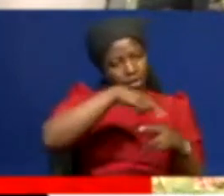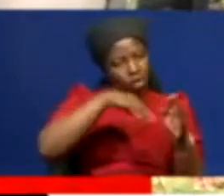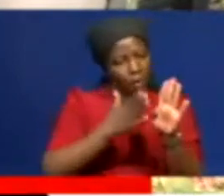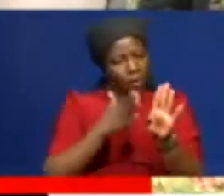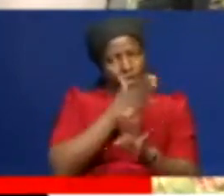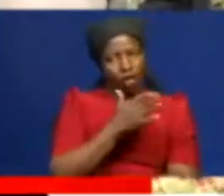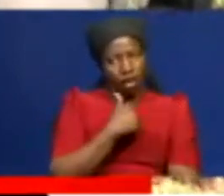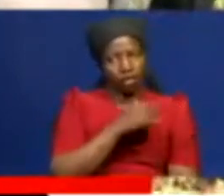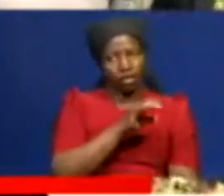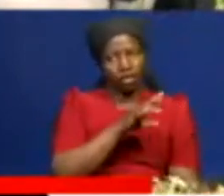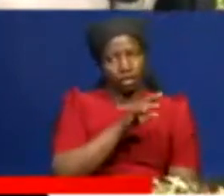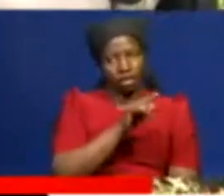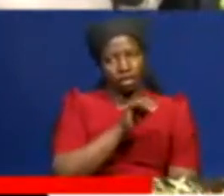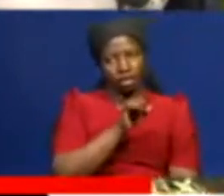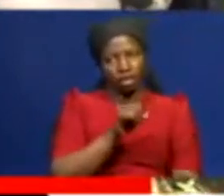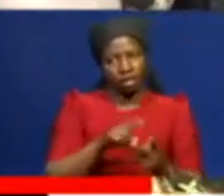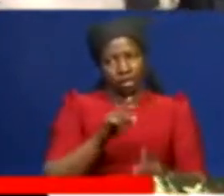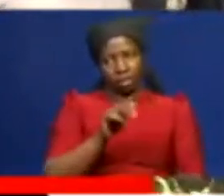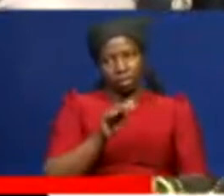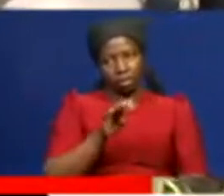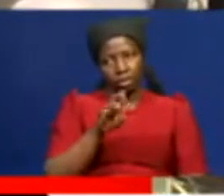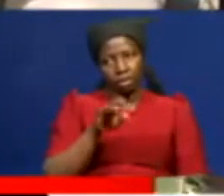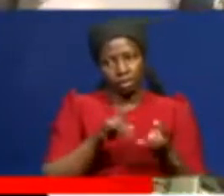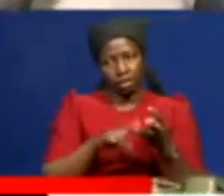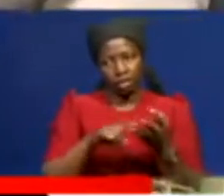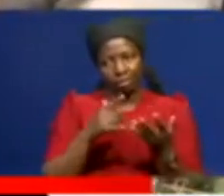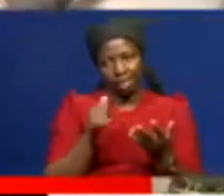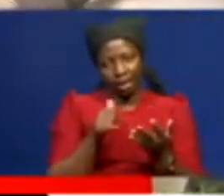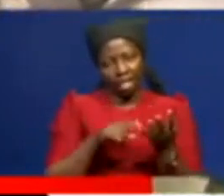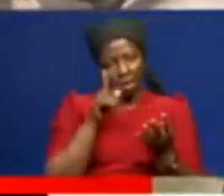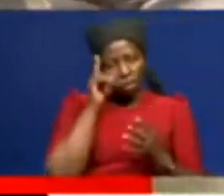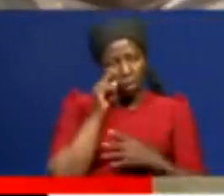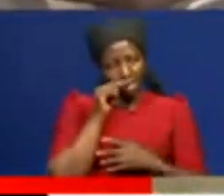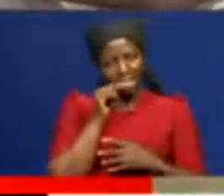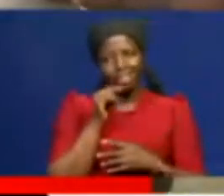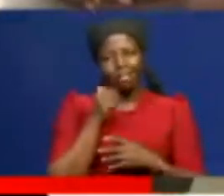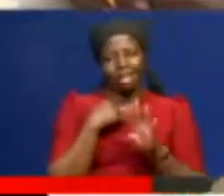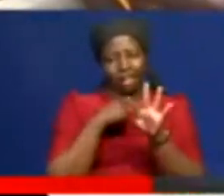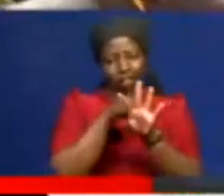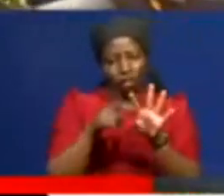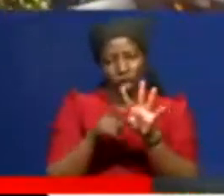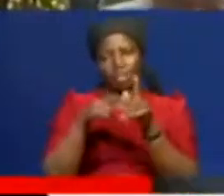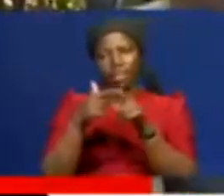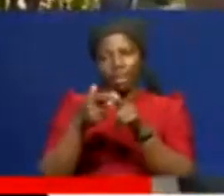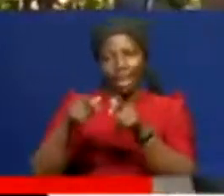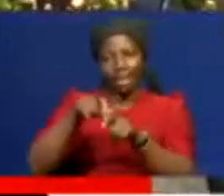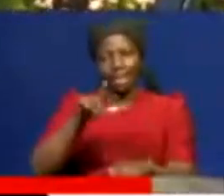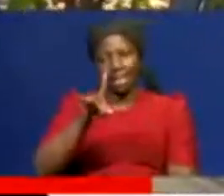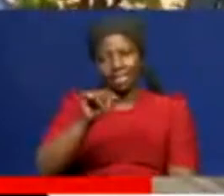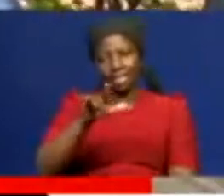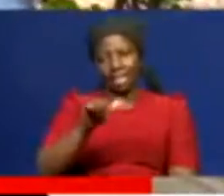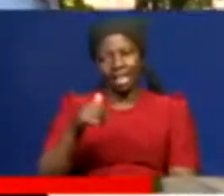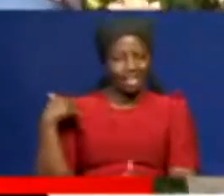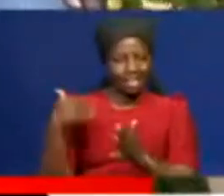Christie's, we had Kebeberi, and we had Prinsloo and Mombasa. So there were four legs. Dala was added as the fifth leg. So since then, it has become a core